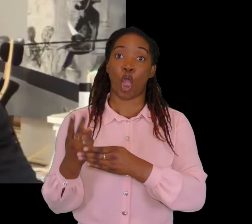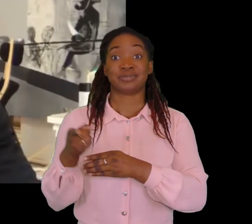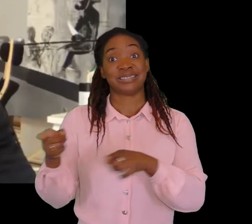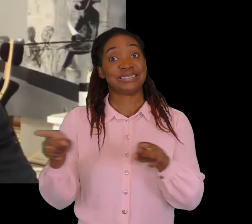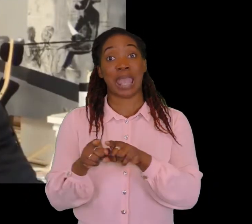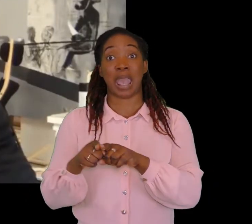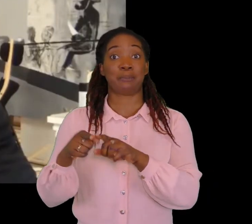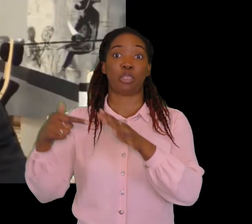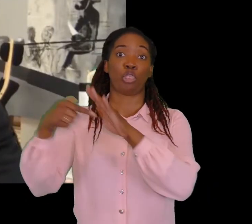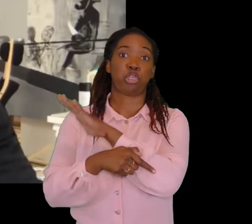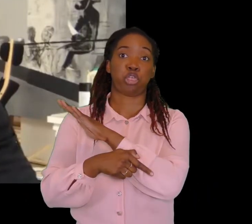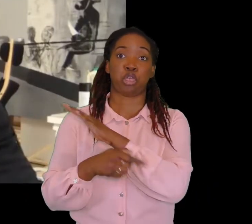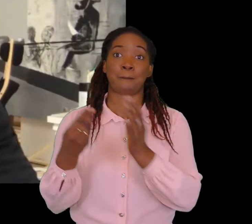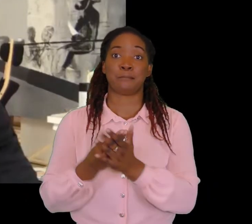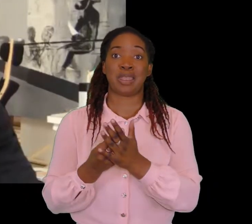huge also.